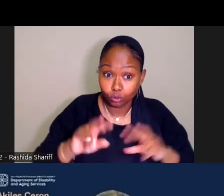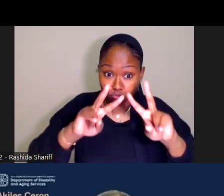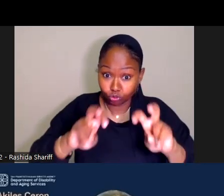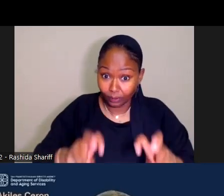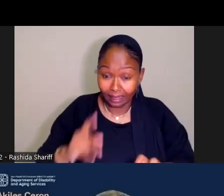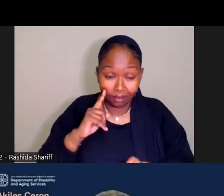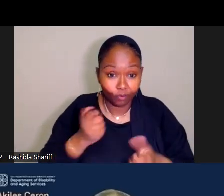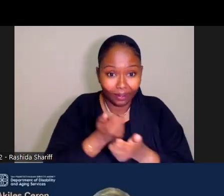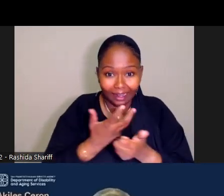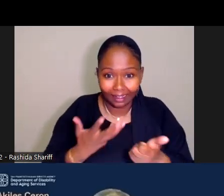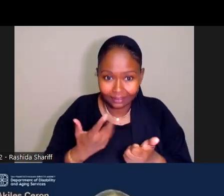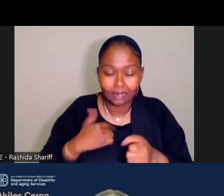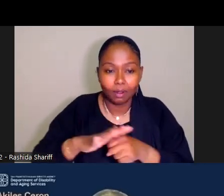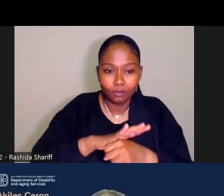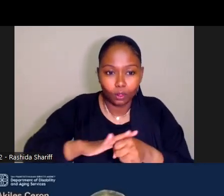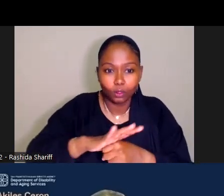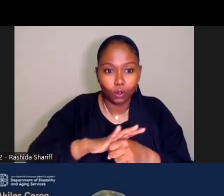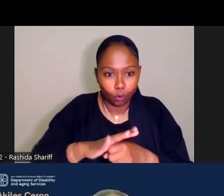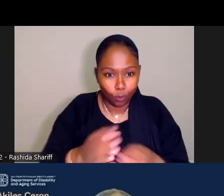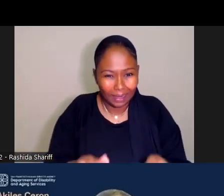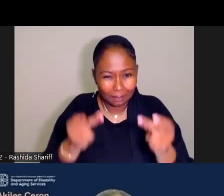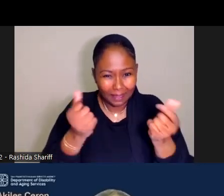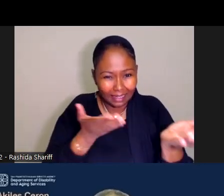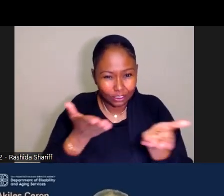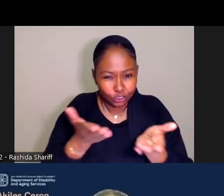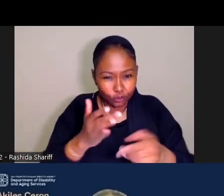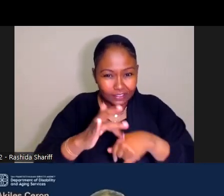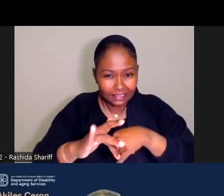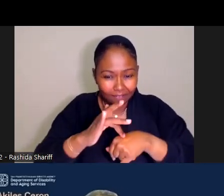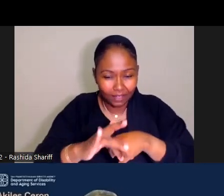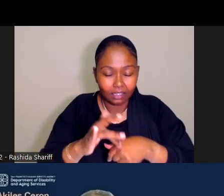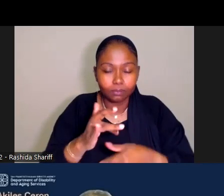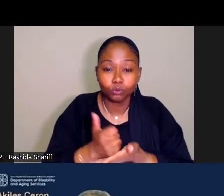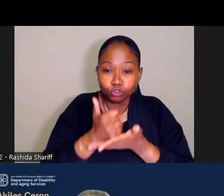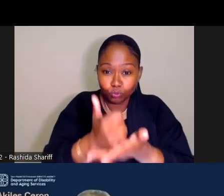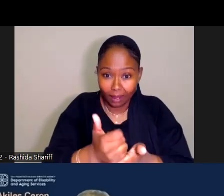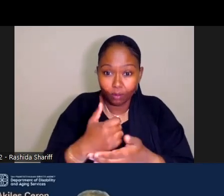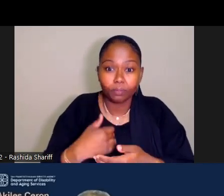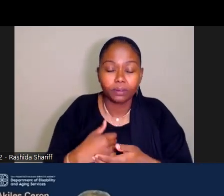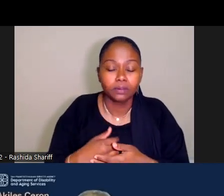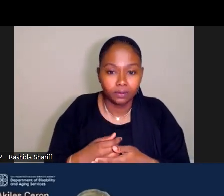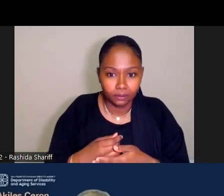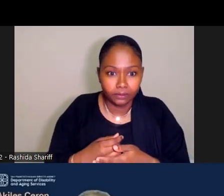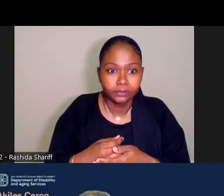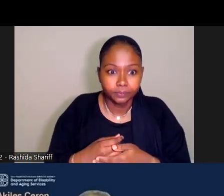immediate local services available to help intervene and ameliorate